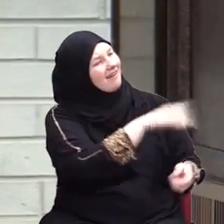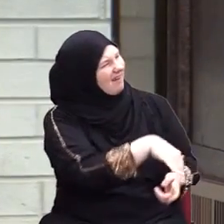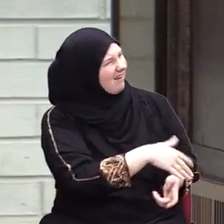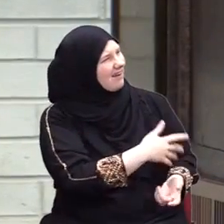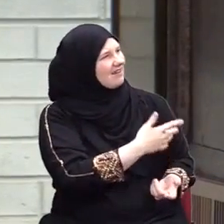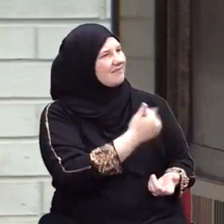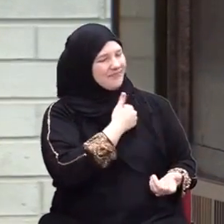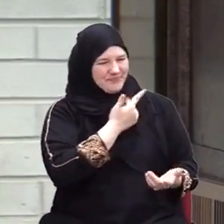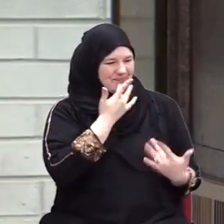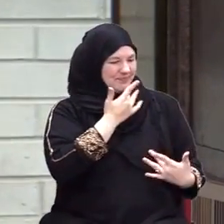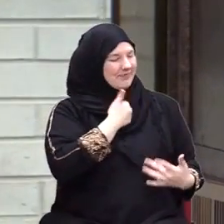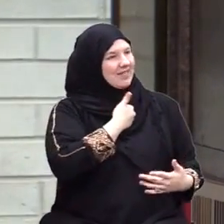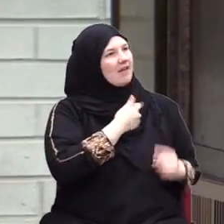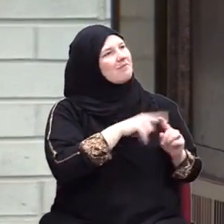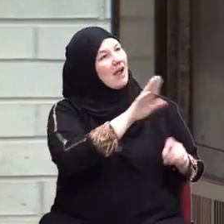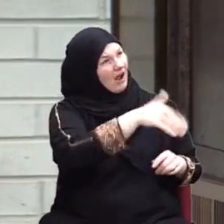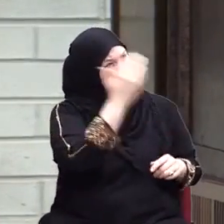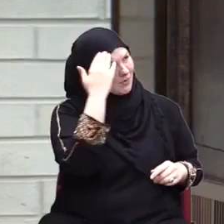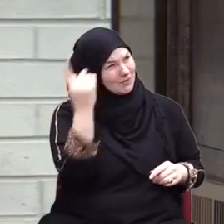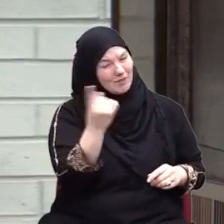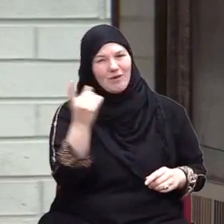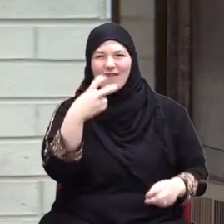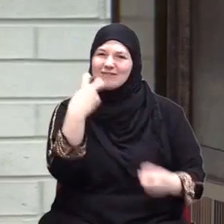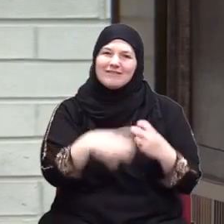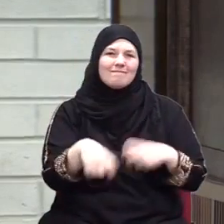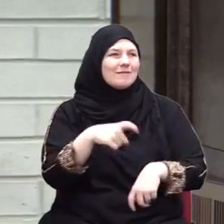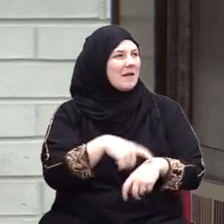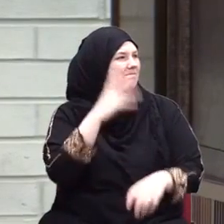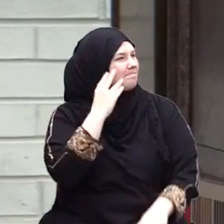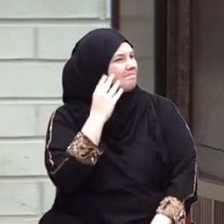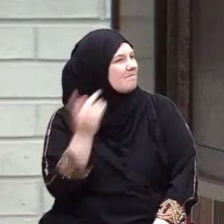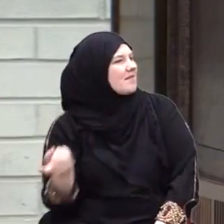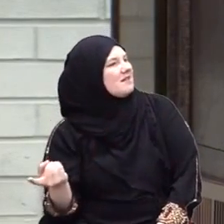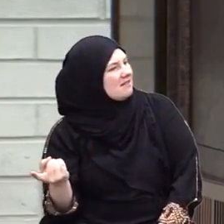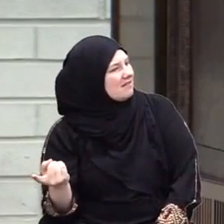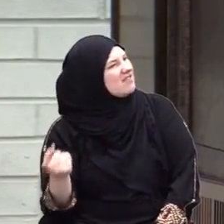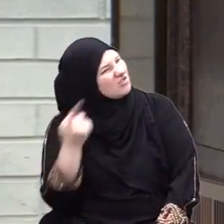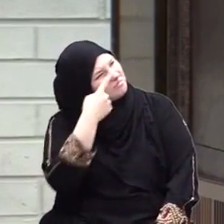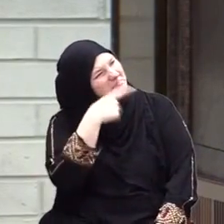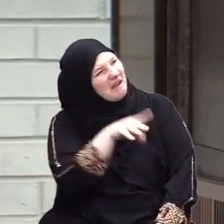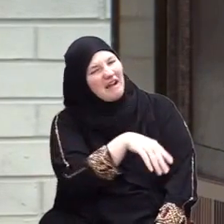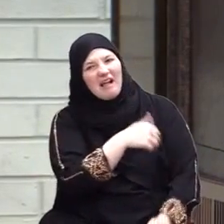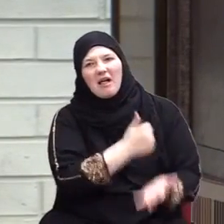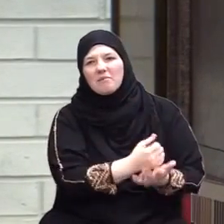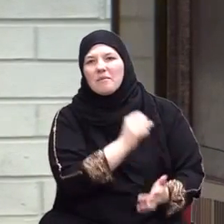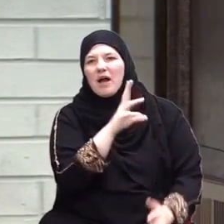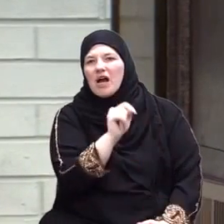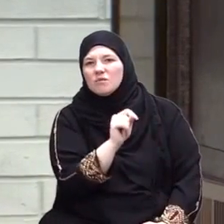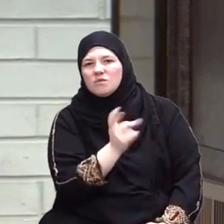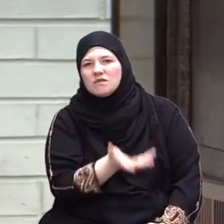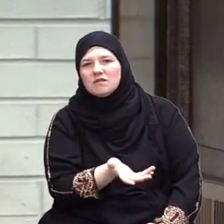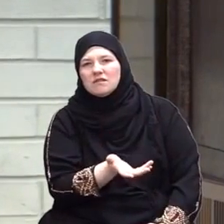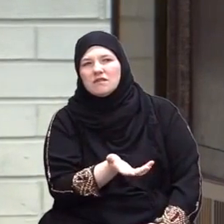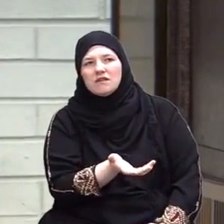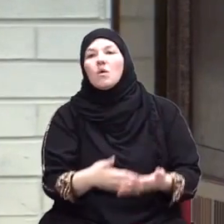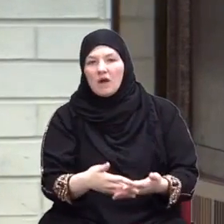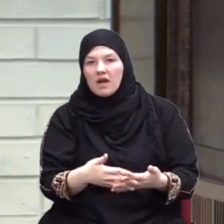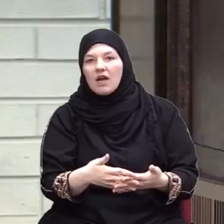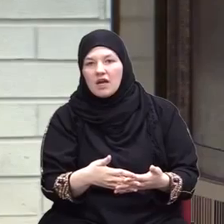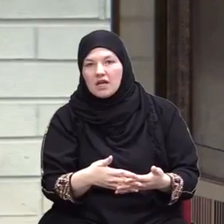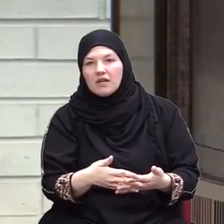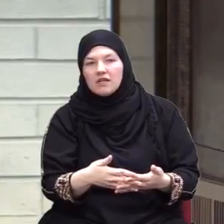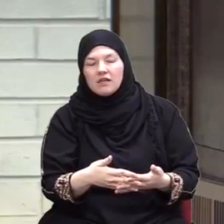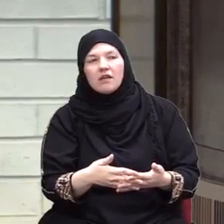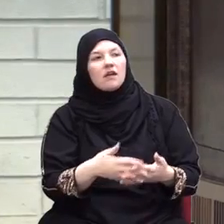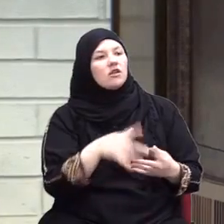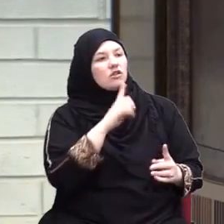help to that person. What does the Quran call this? The Quran, in blaming those